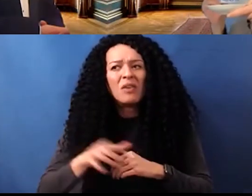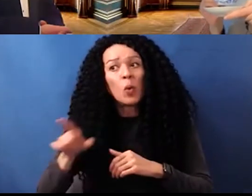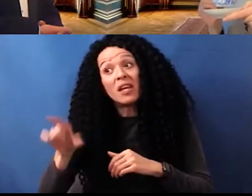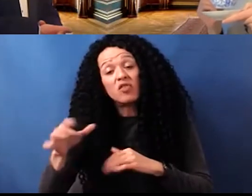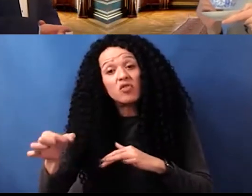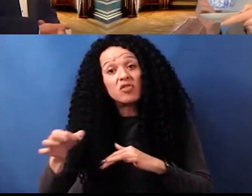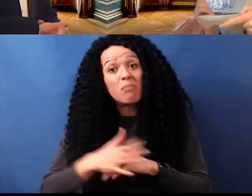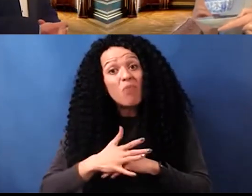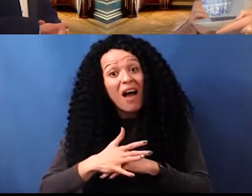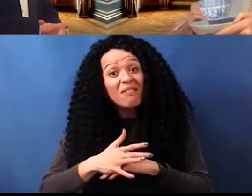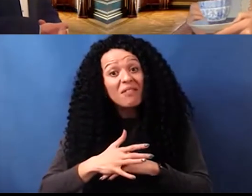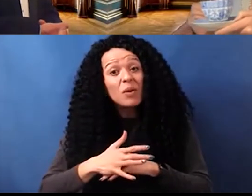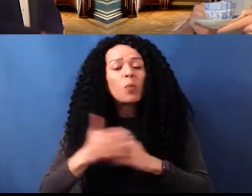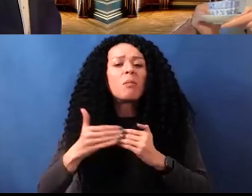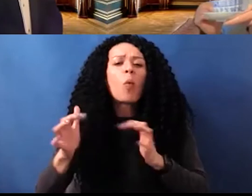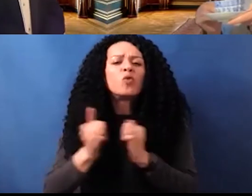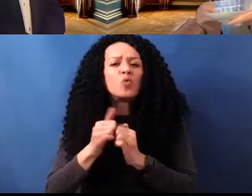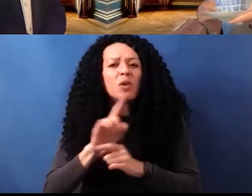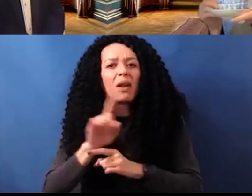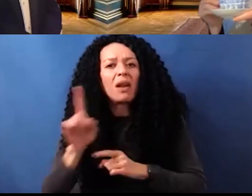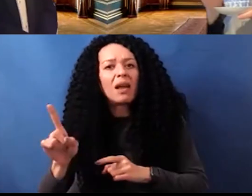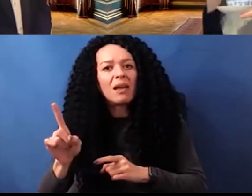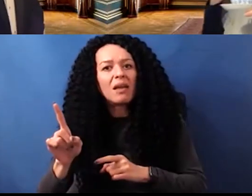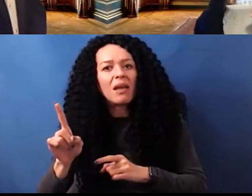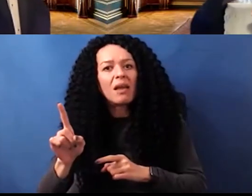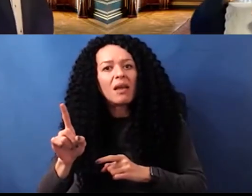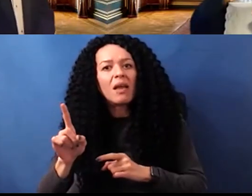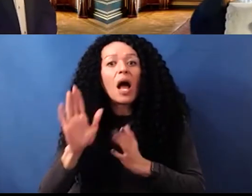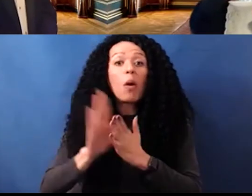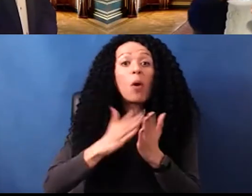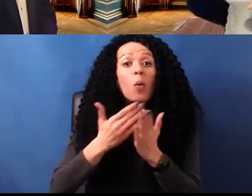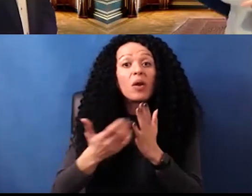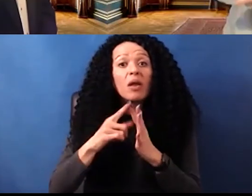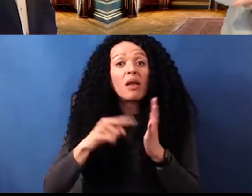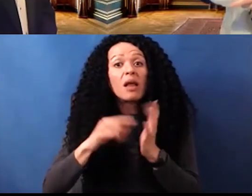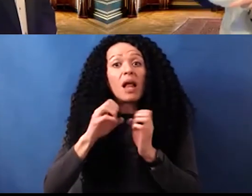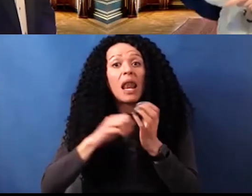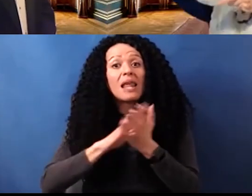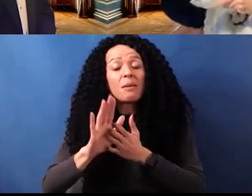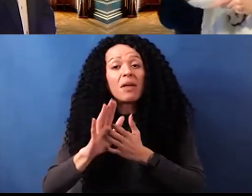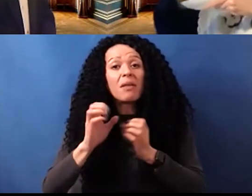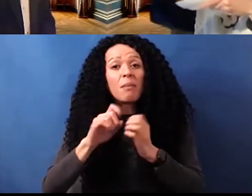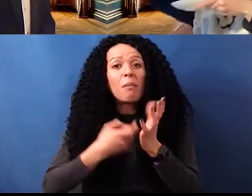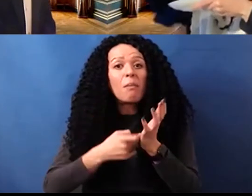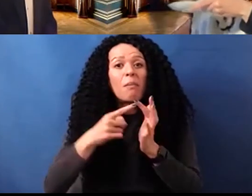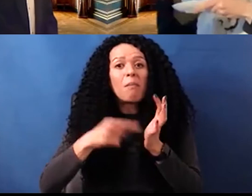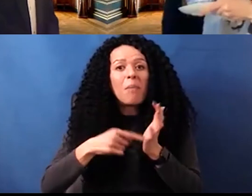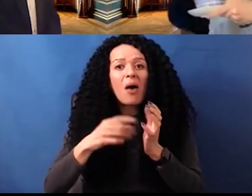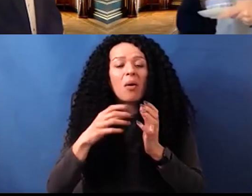was somewhat more suitable. Our greatest poetess, Elizabeth Barrett Browning. Oh, how delicate she